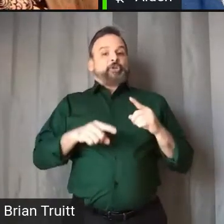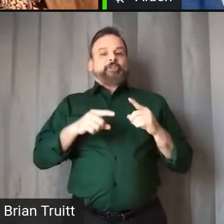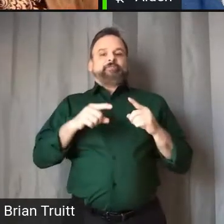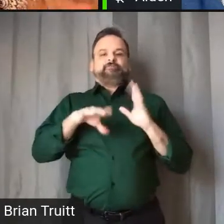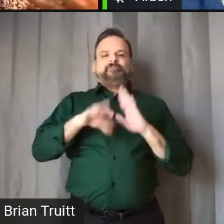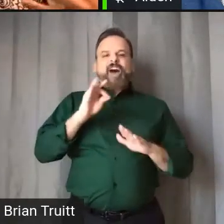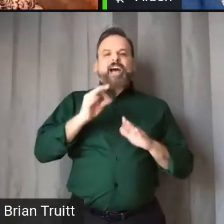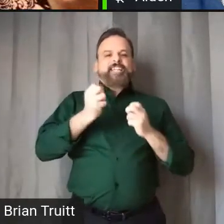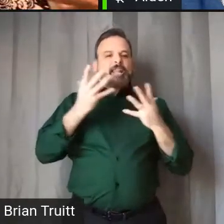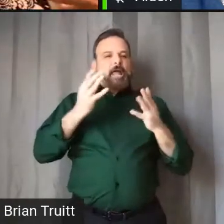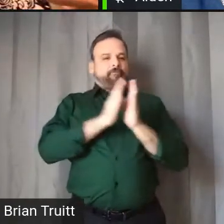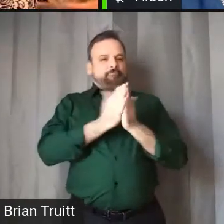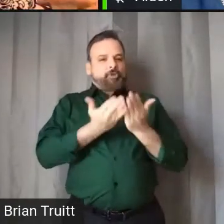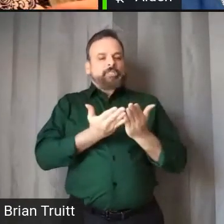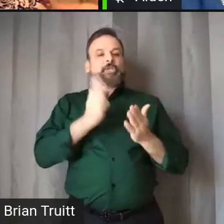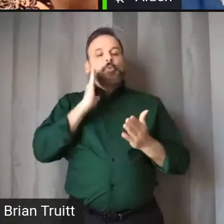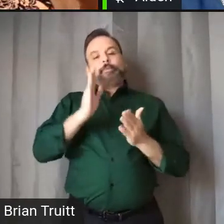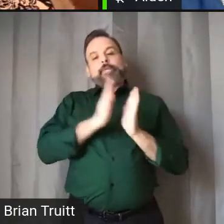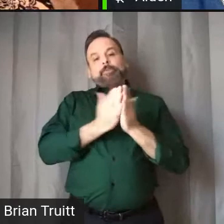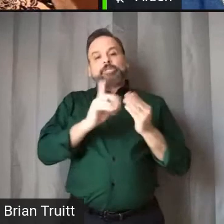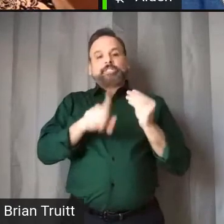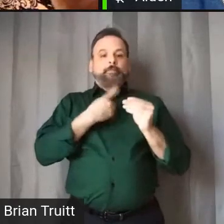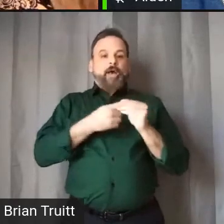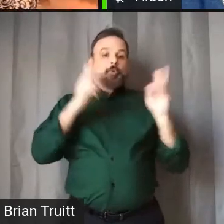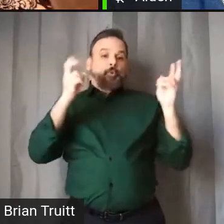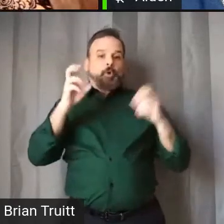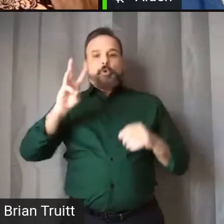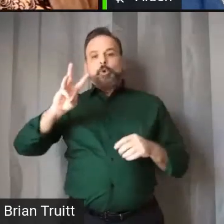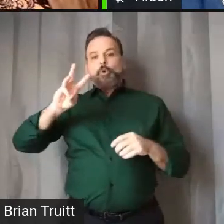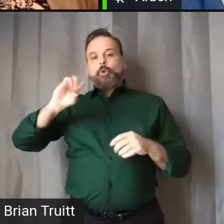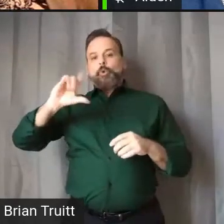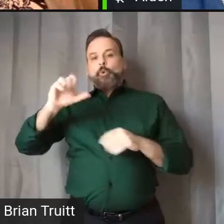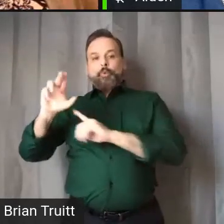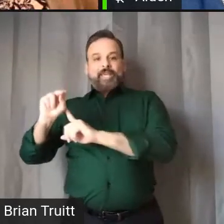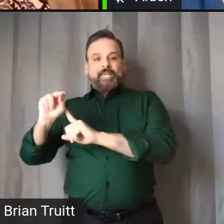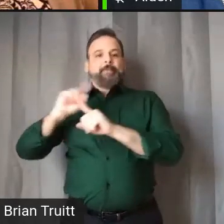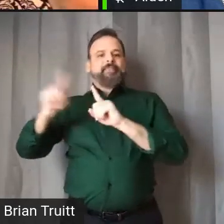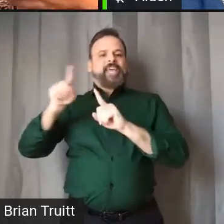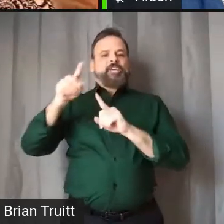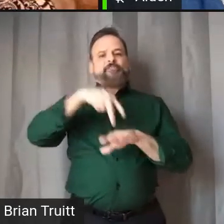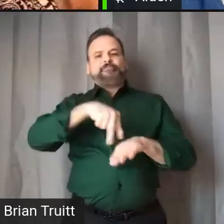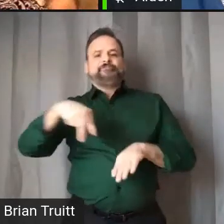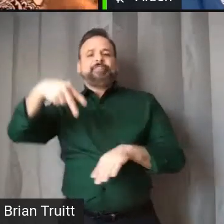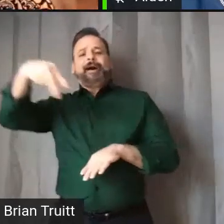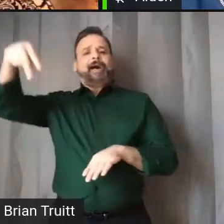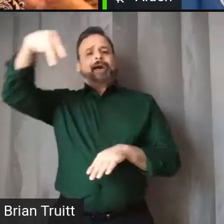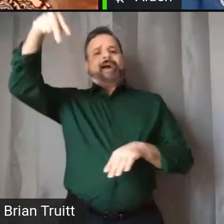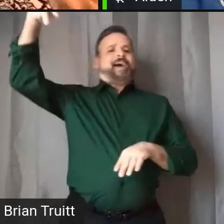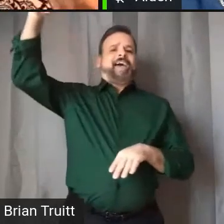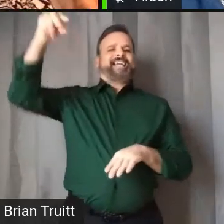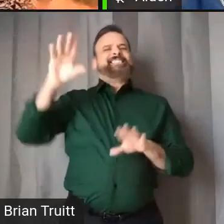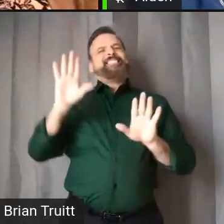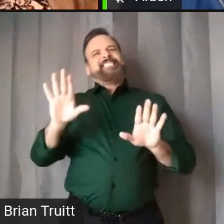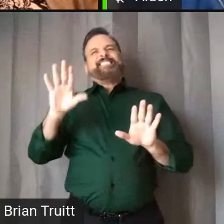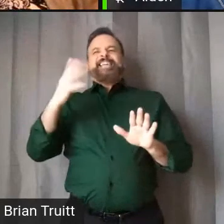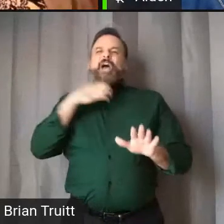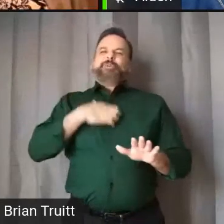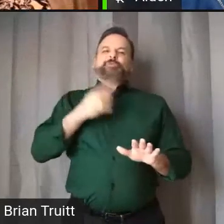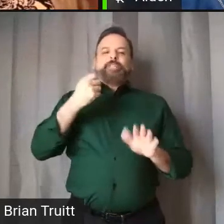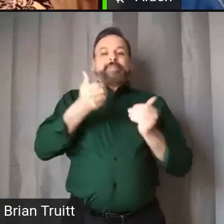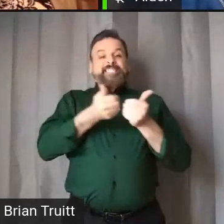growing up. There would be books about, you know, quote unquote Wiccans, but then they could like fly and things. I'm like, oh, I wish it was just a little bit of a separation